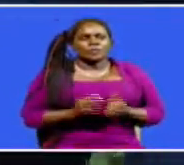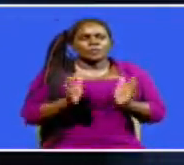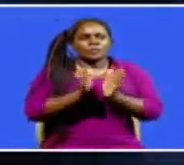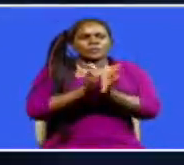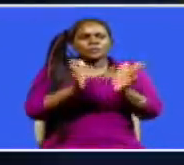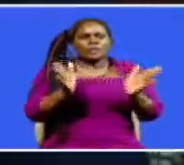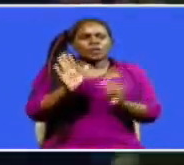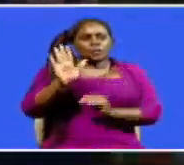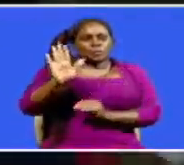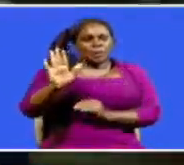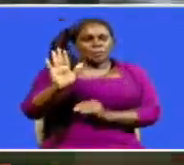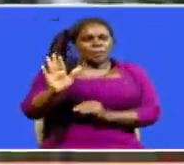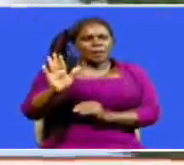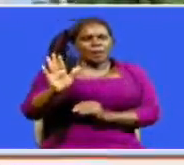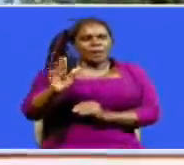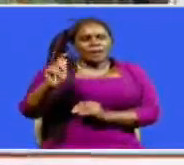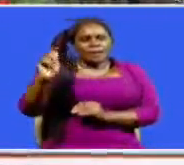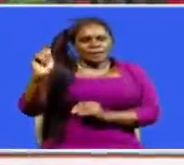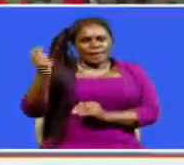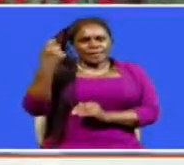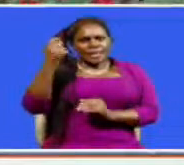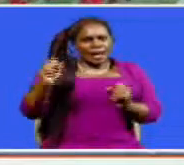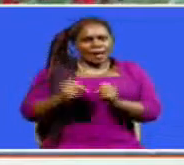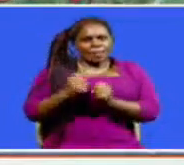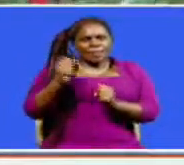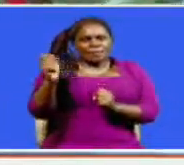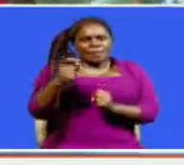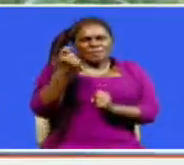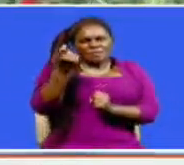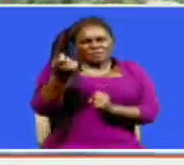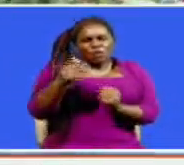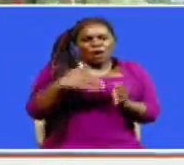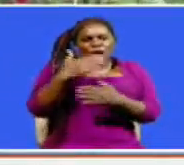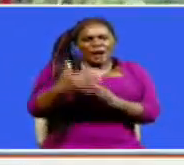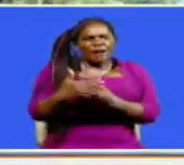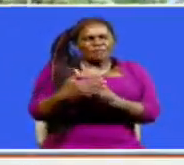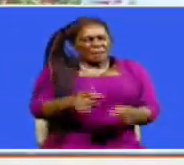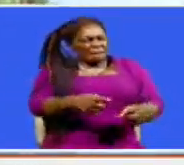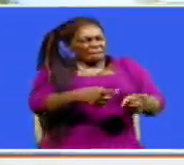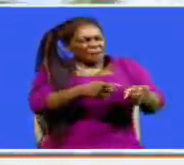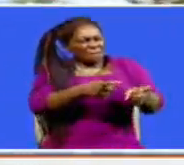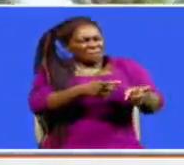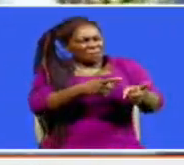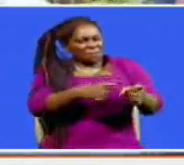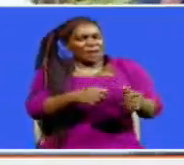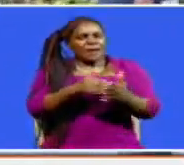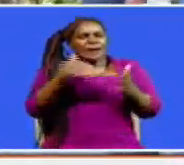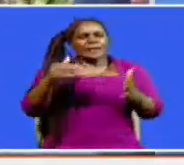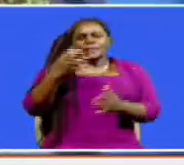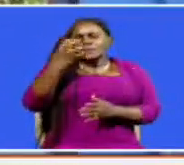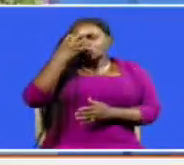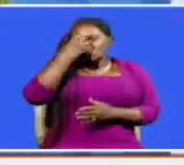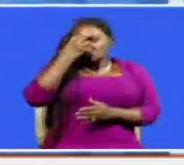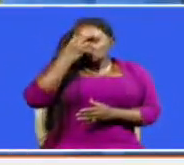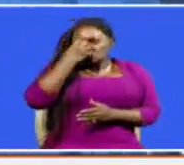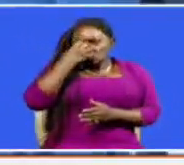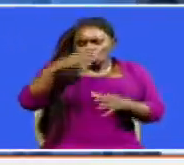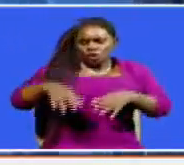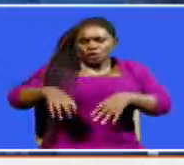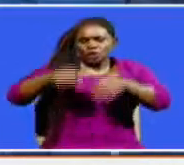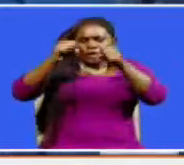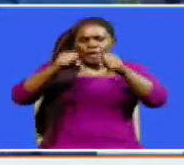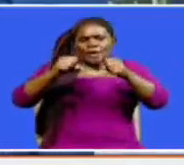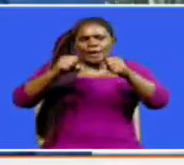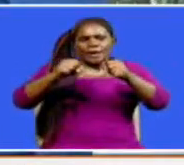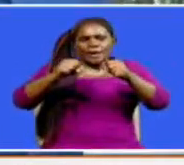General al-Burhan's trip to Kenya came just months after he led a fierce onslaught against President Ruto, who chairs a